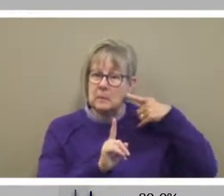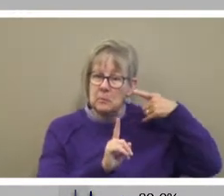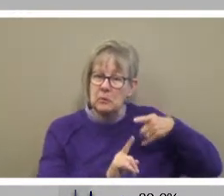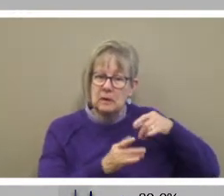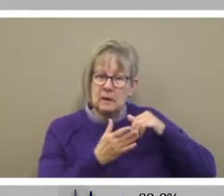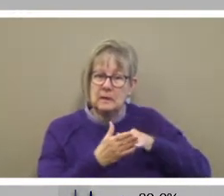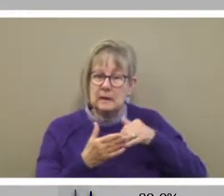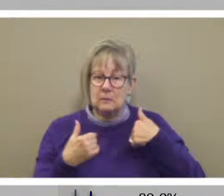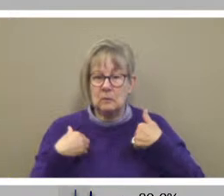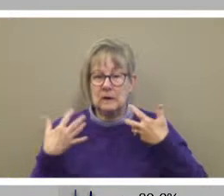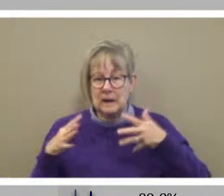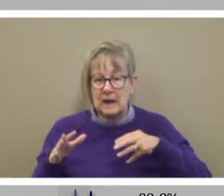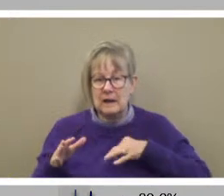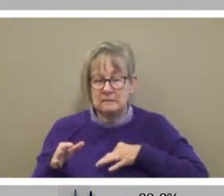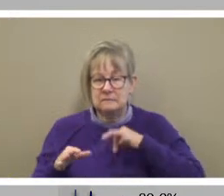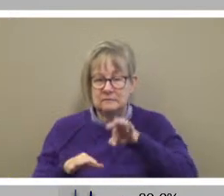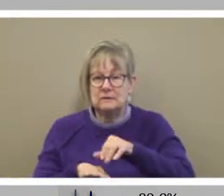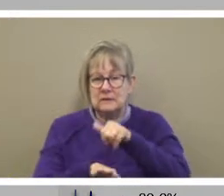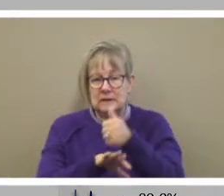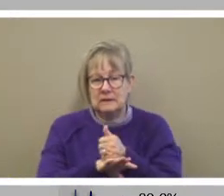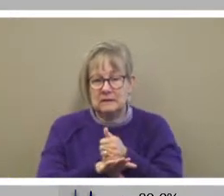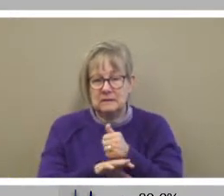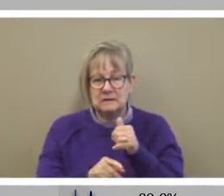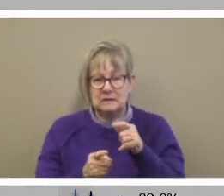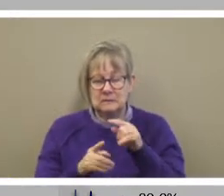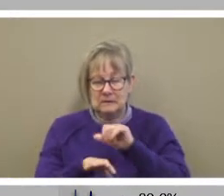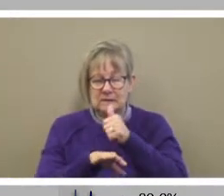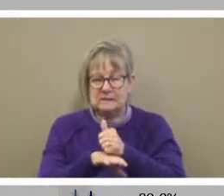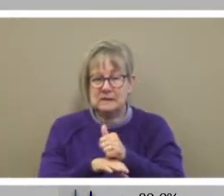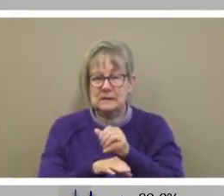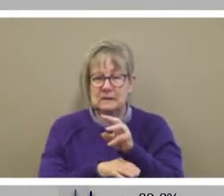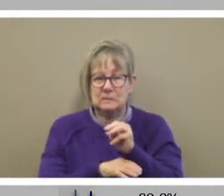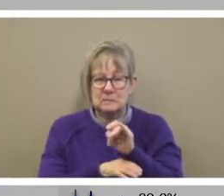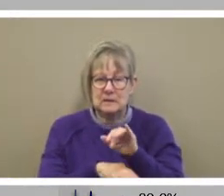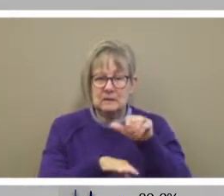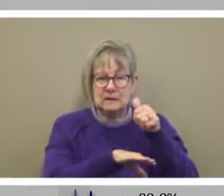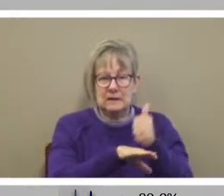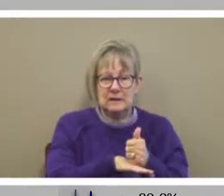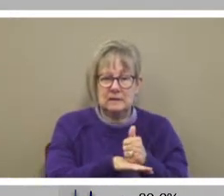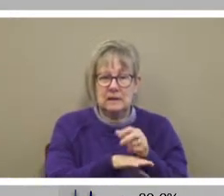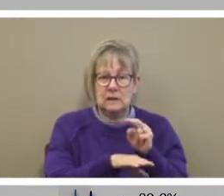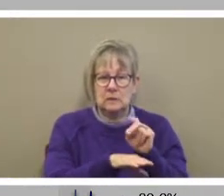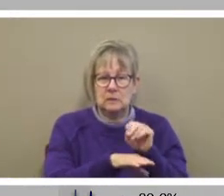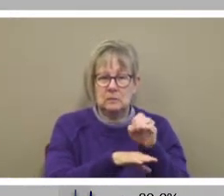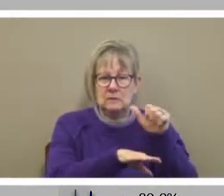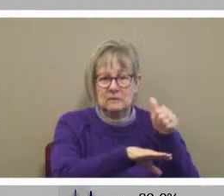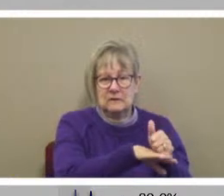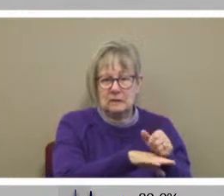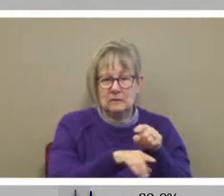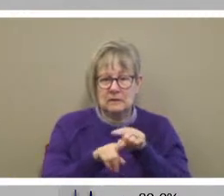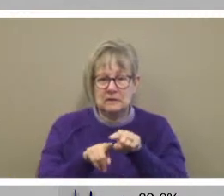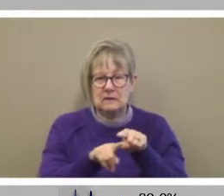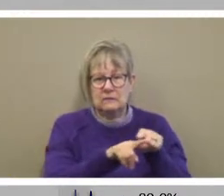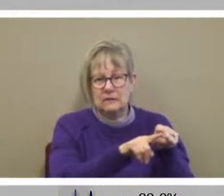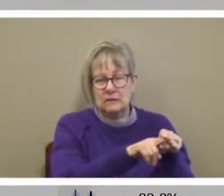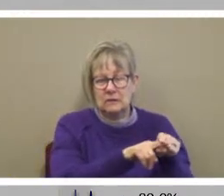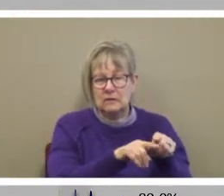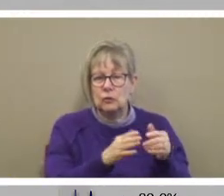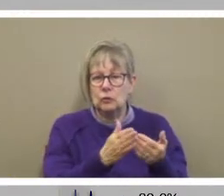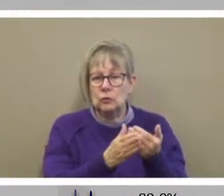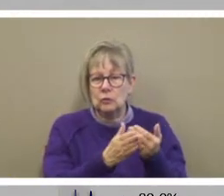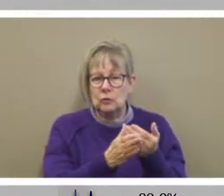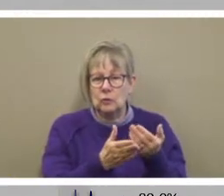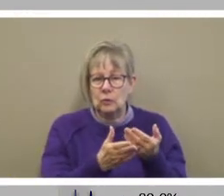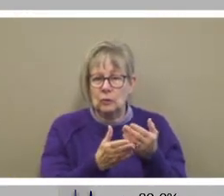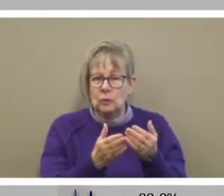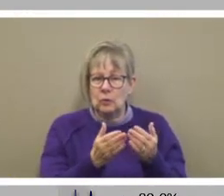that difference in increases is the minute that we had downtown redevelopment, when the ballpark went in place, when they started to spend more money as a